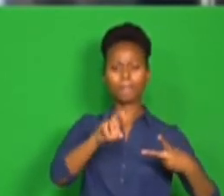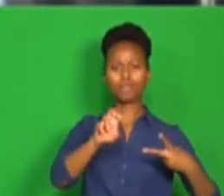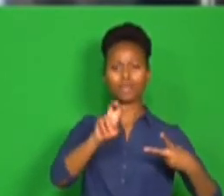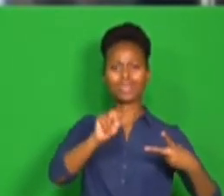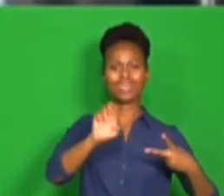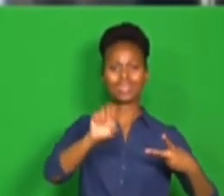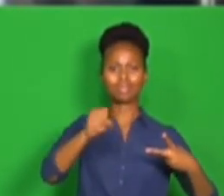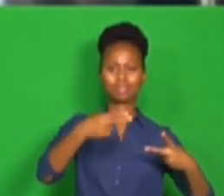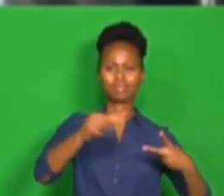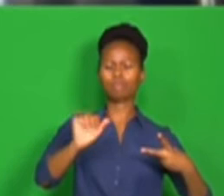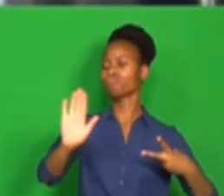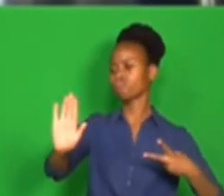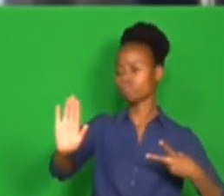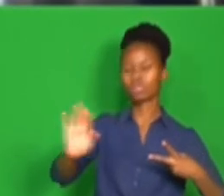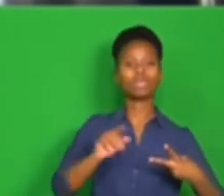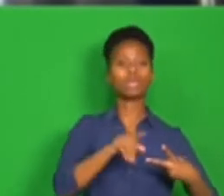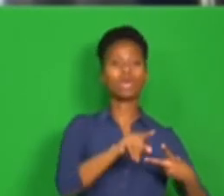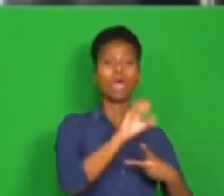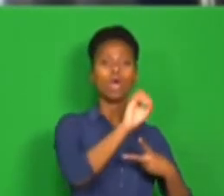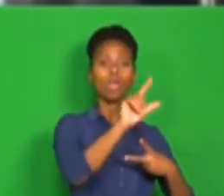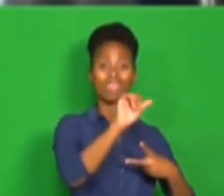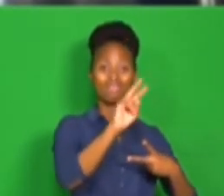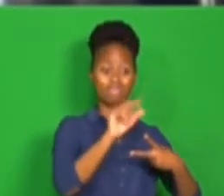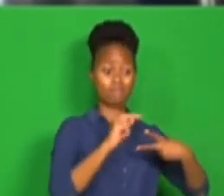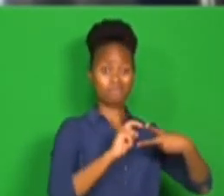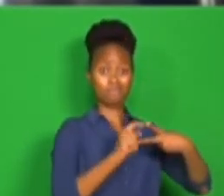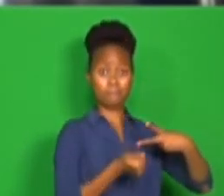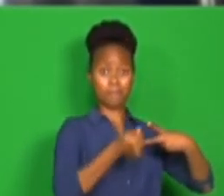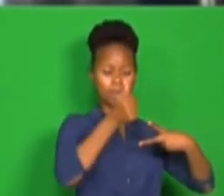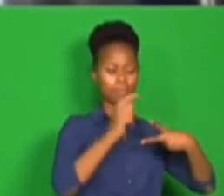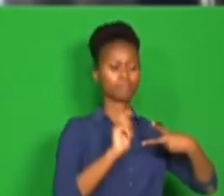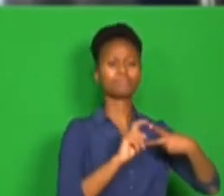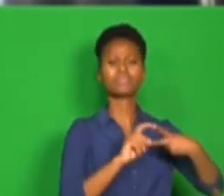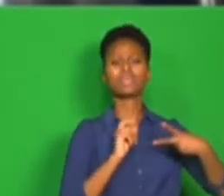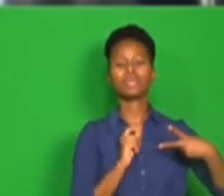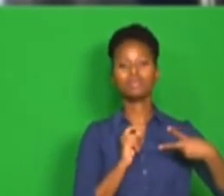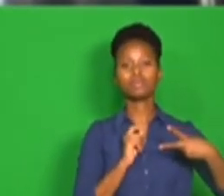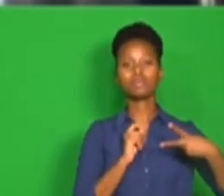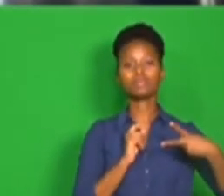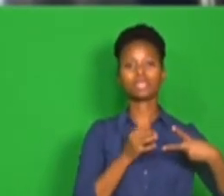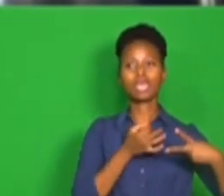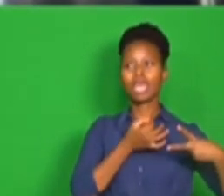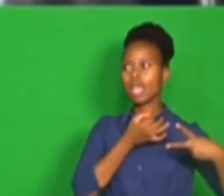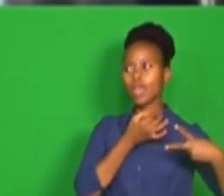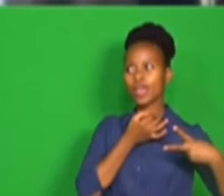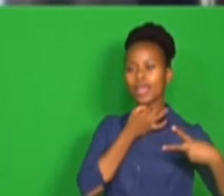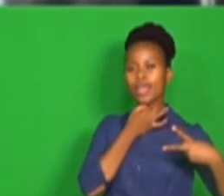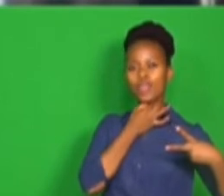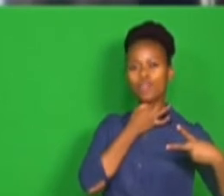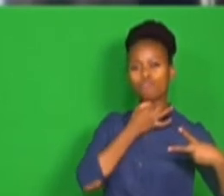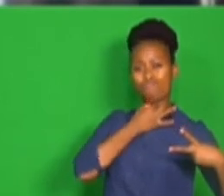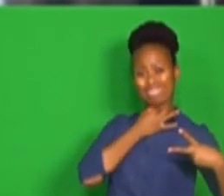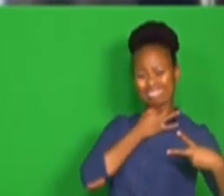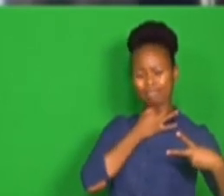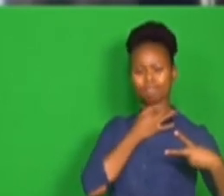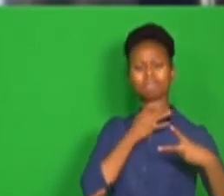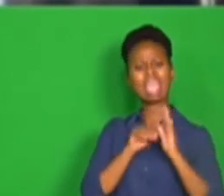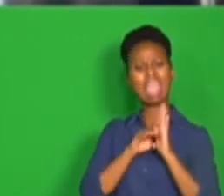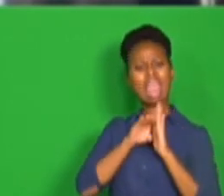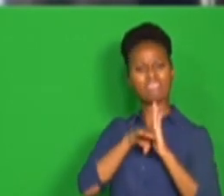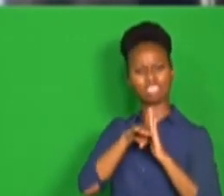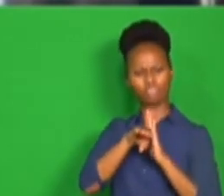and then Olivia, there's also a question about the risks to the inflation outlook, and I think that we have spelled those out in the statement, but let me